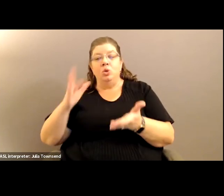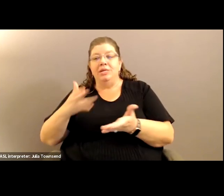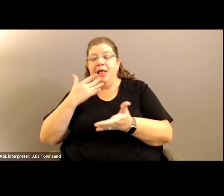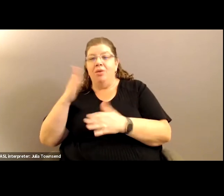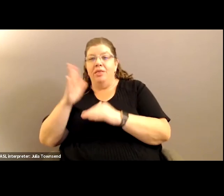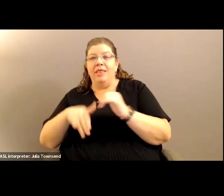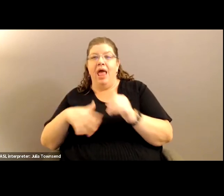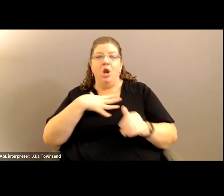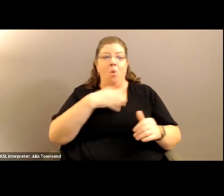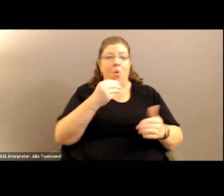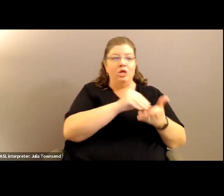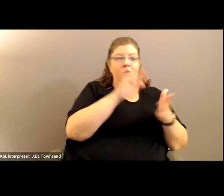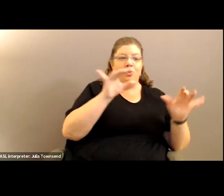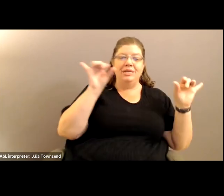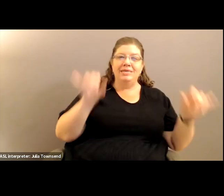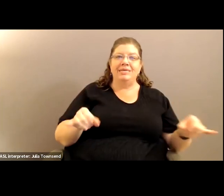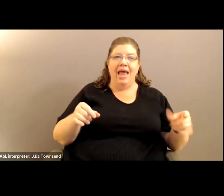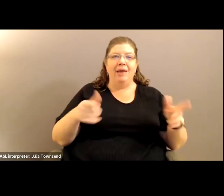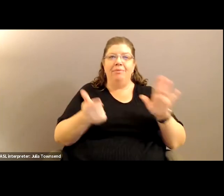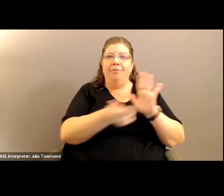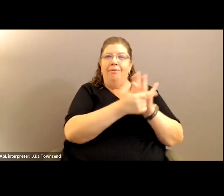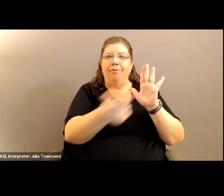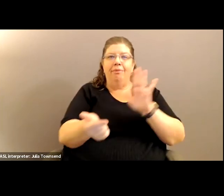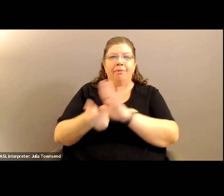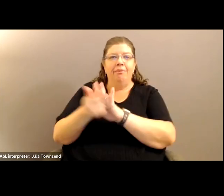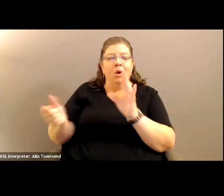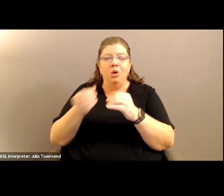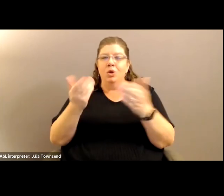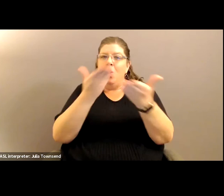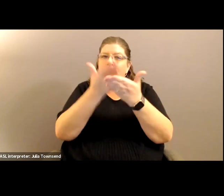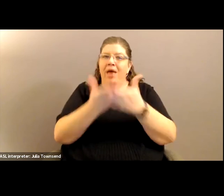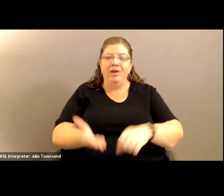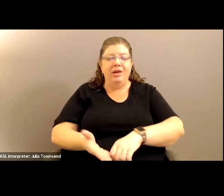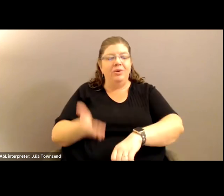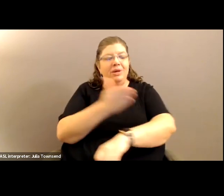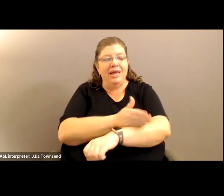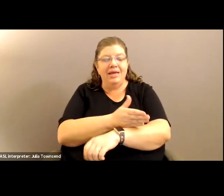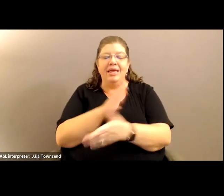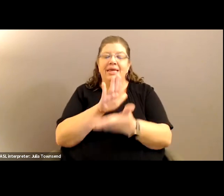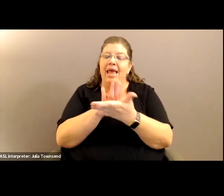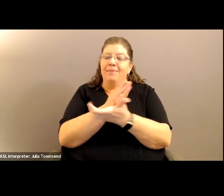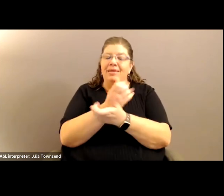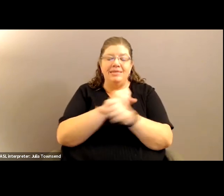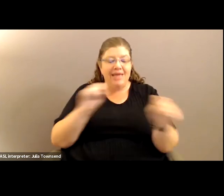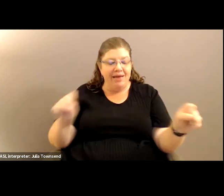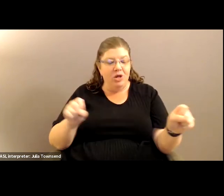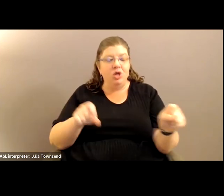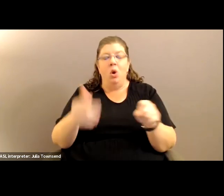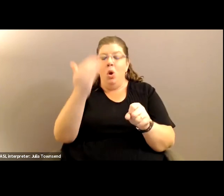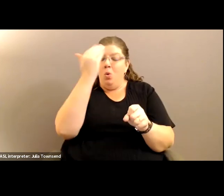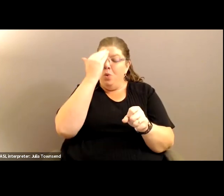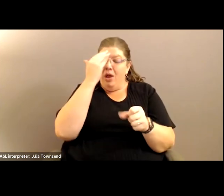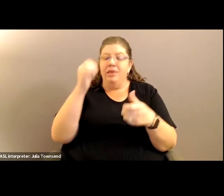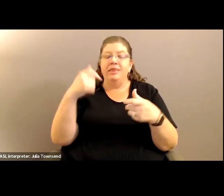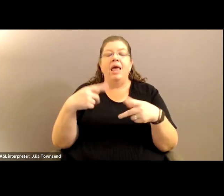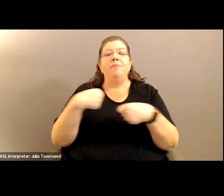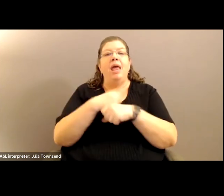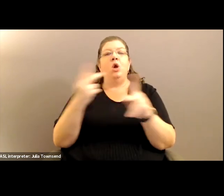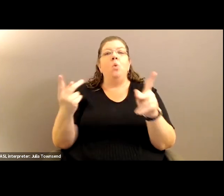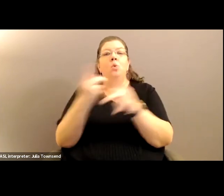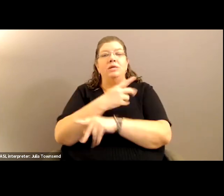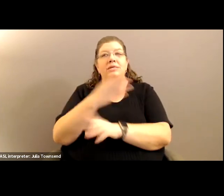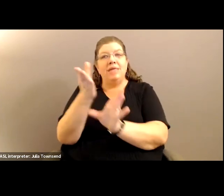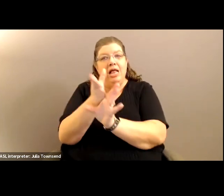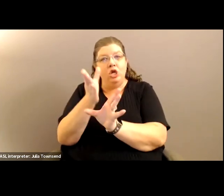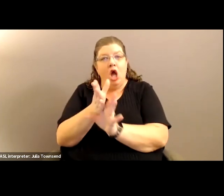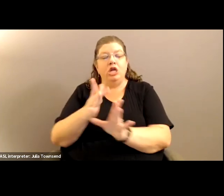transgressions you are aware that there is no evidence that they increase campus safety you are aware of the evidence that they create additional psychological and emotional harm